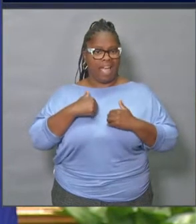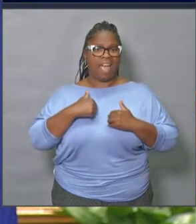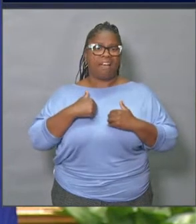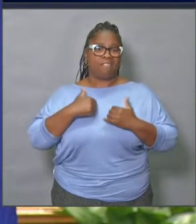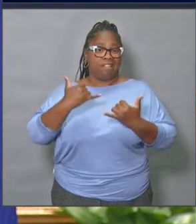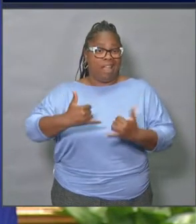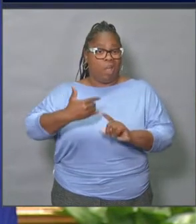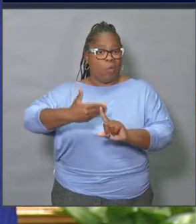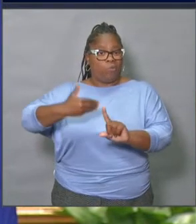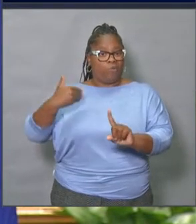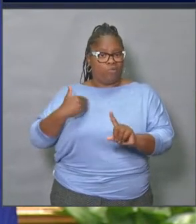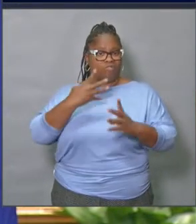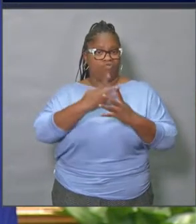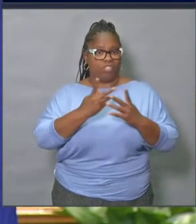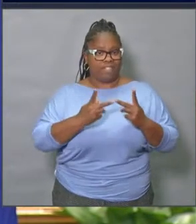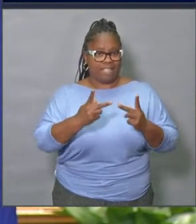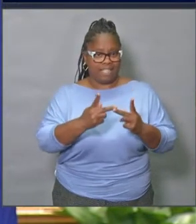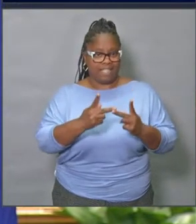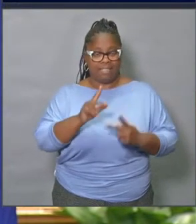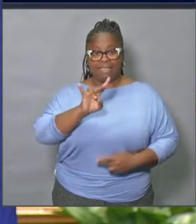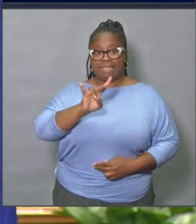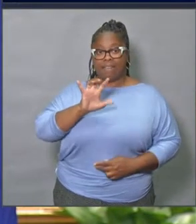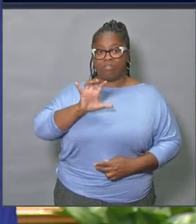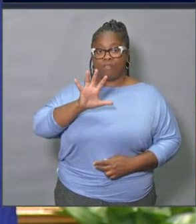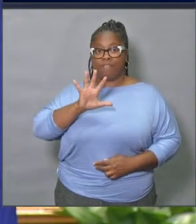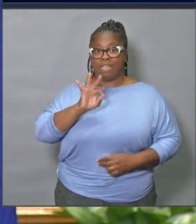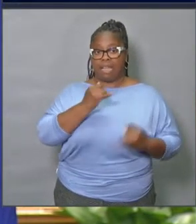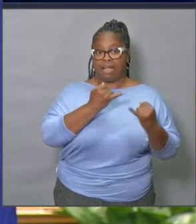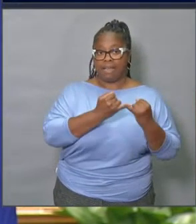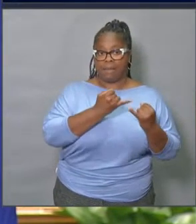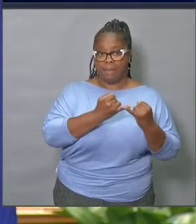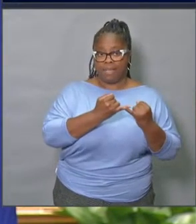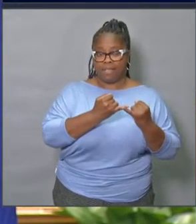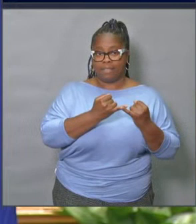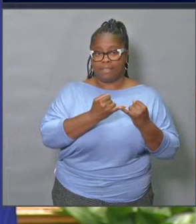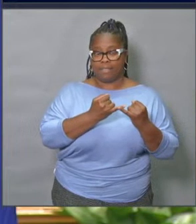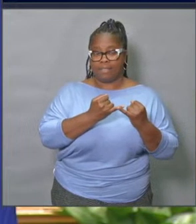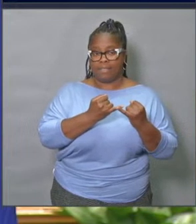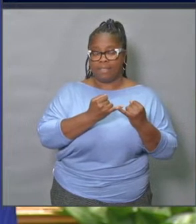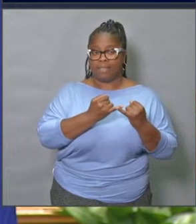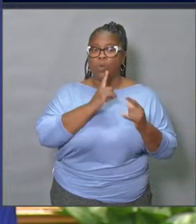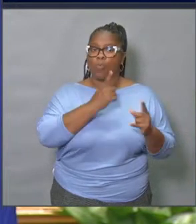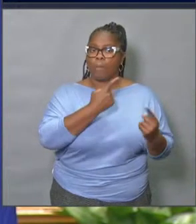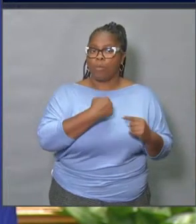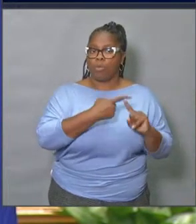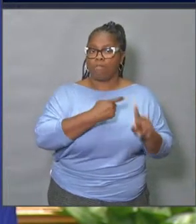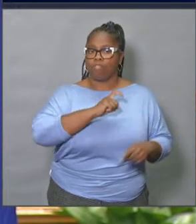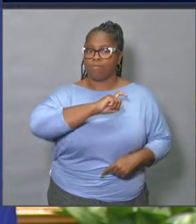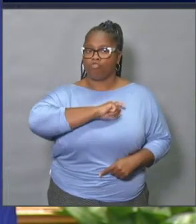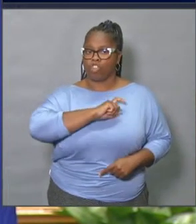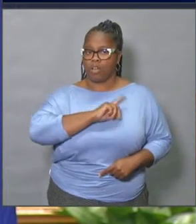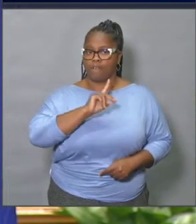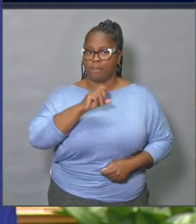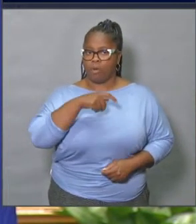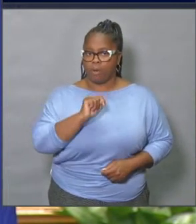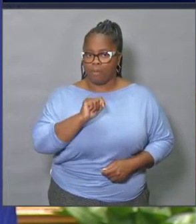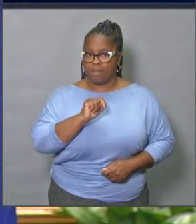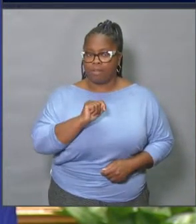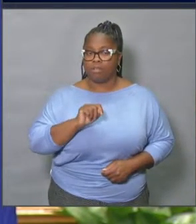facilities. 759 are among people who are incarcerated, as reported by the Sheriff's Department,